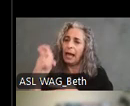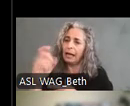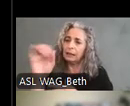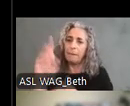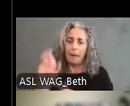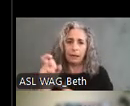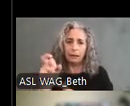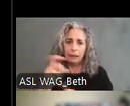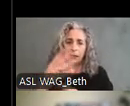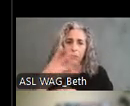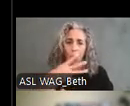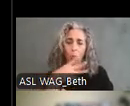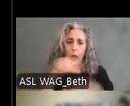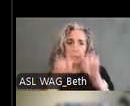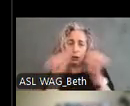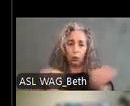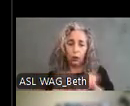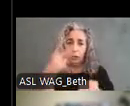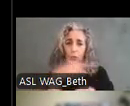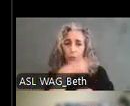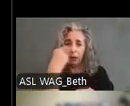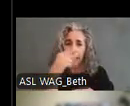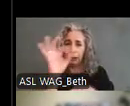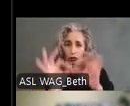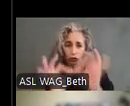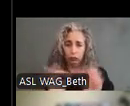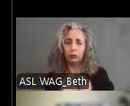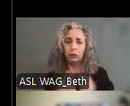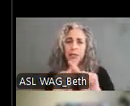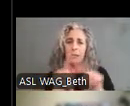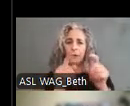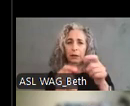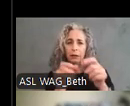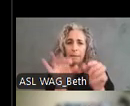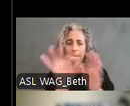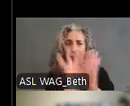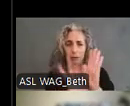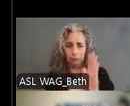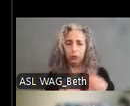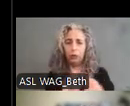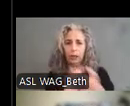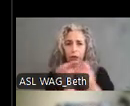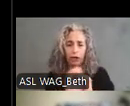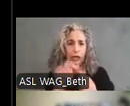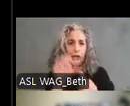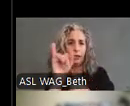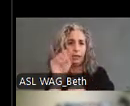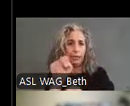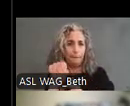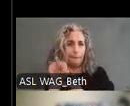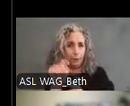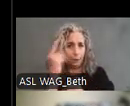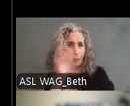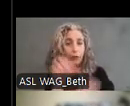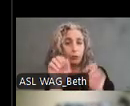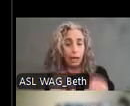black circles, and it comes with different buttons that are quite tactile, and you can change the inputs for them. That also, I